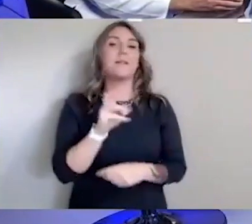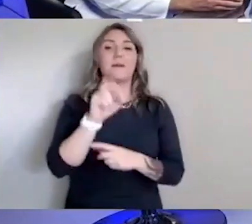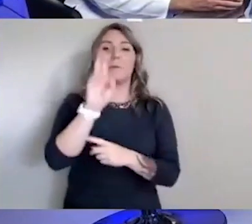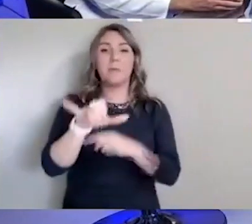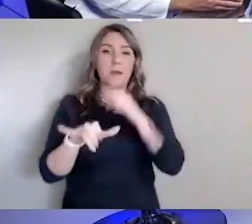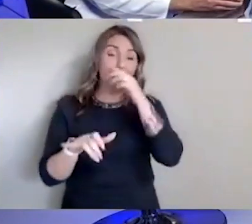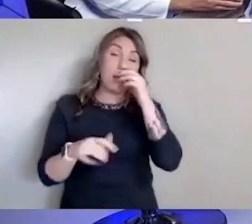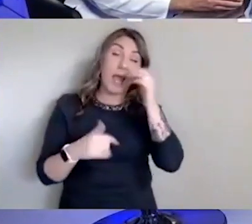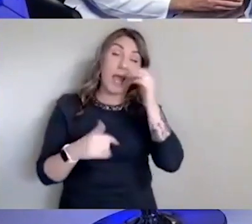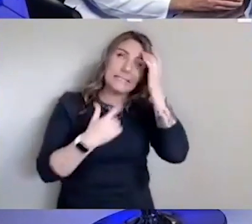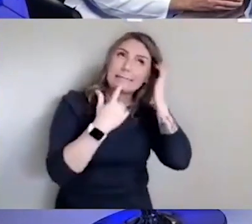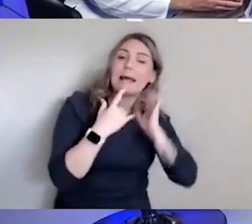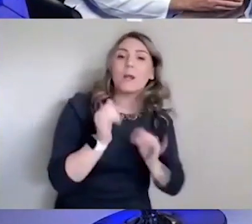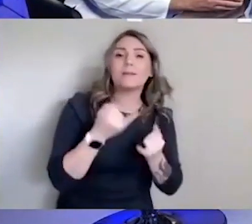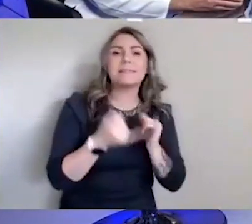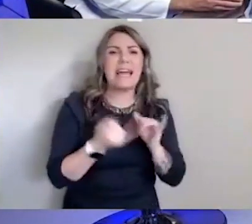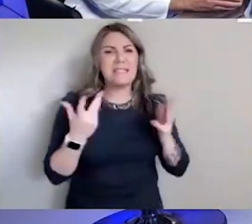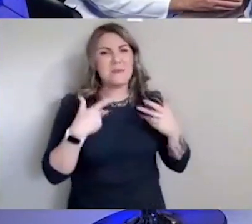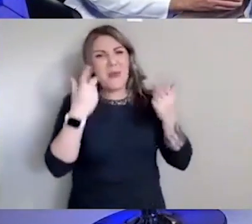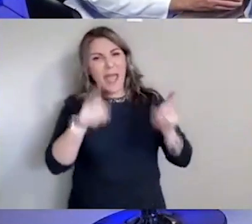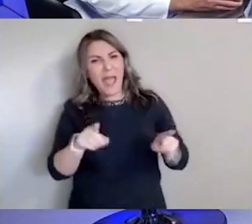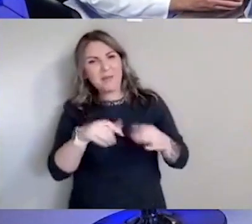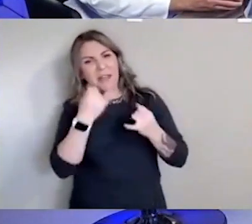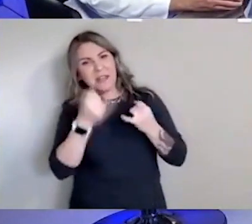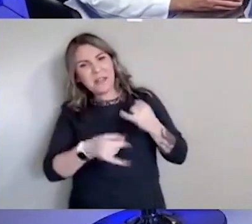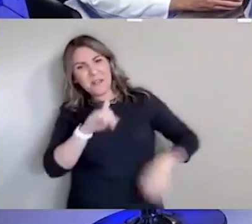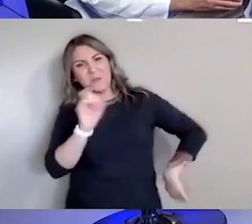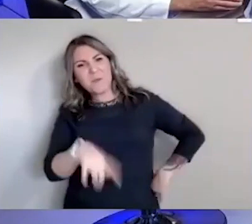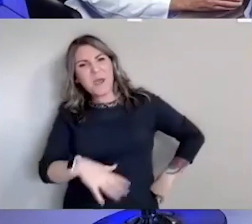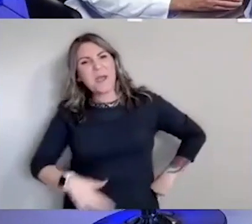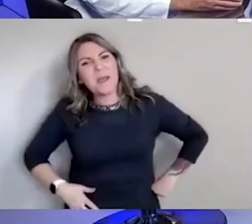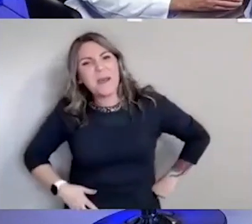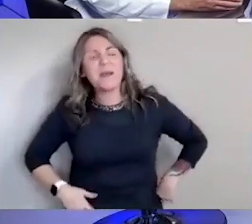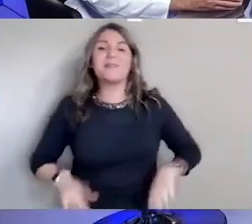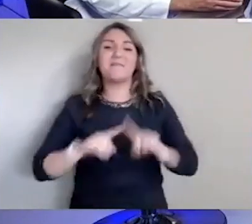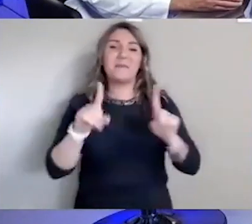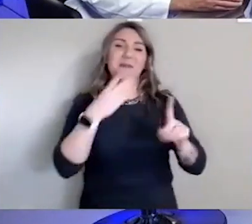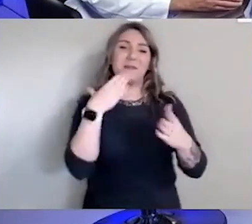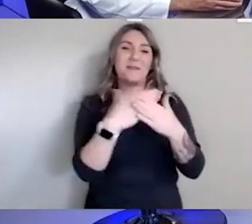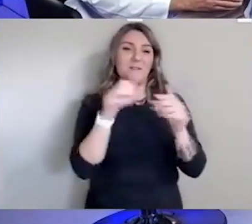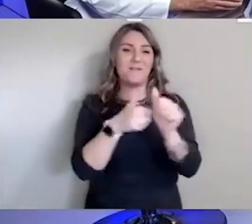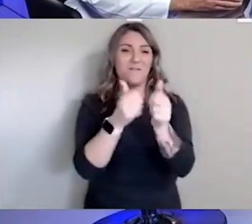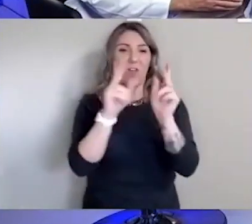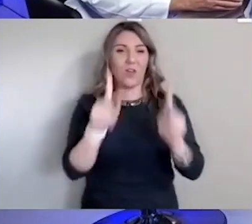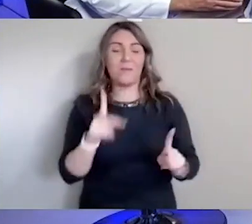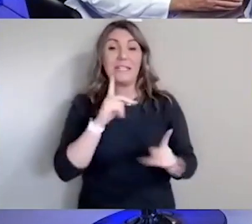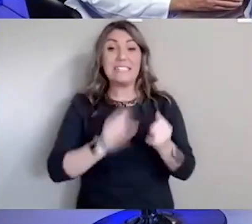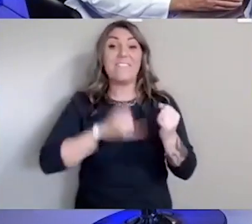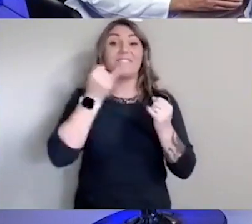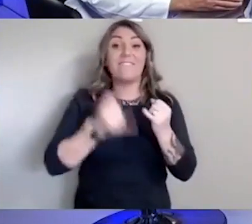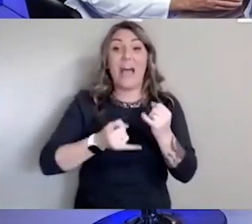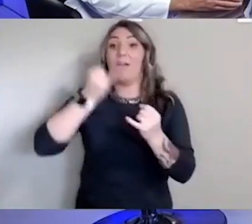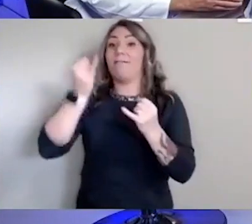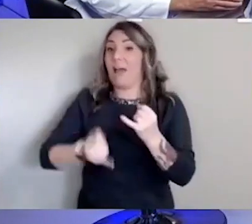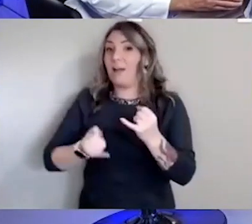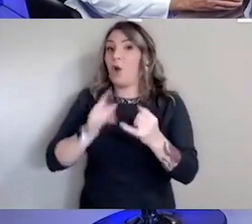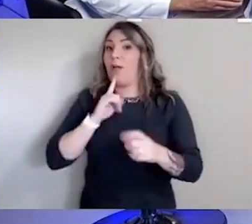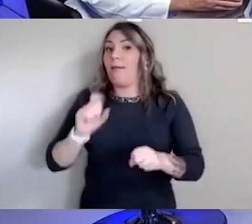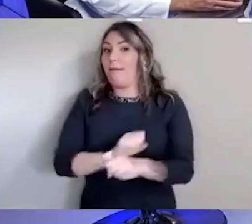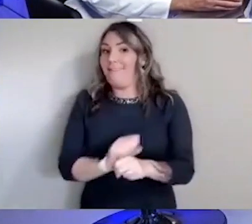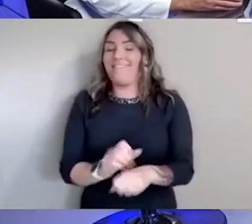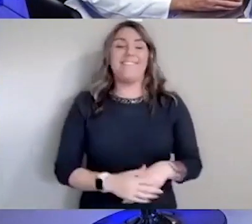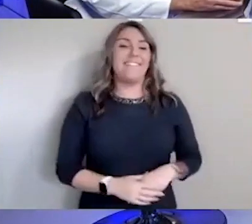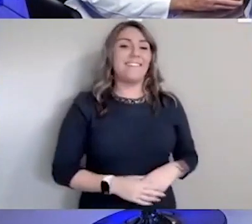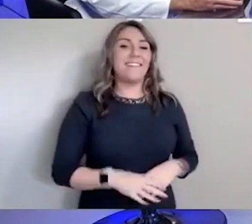Mary, the last question. wait, what happened to the last question? I know, but she has a good follow-up. So this is the final, for real. Mary wants to know, are patients